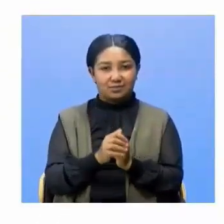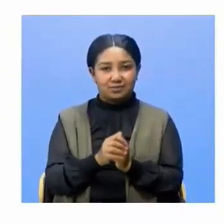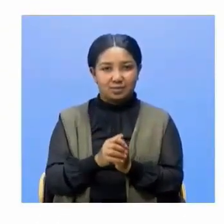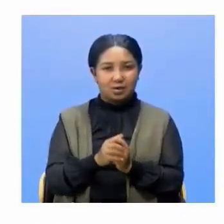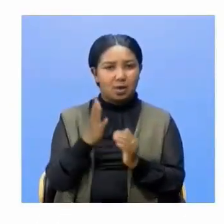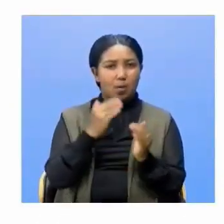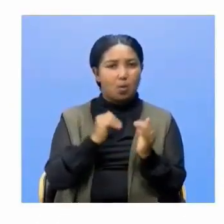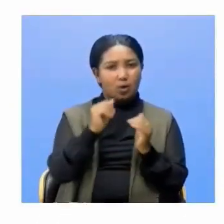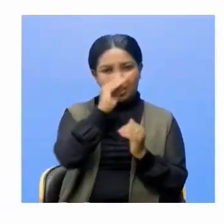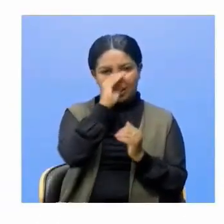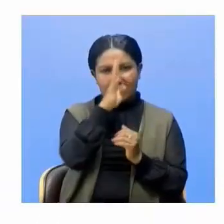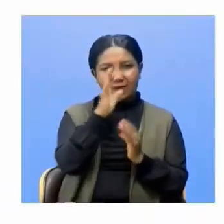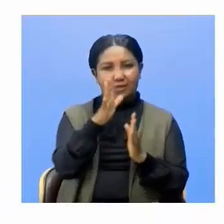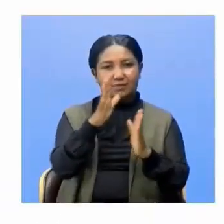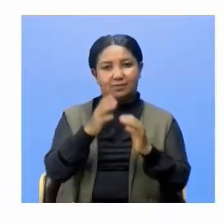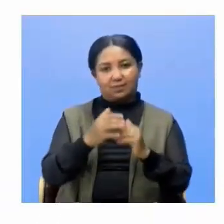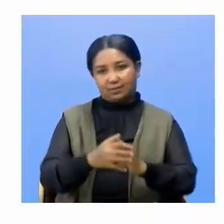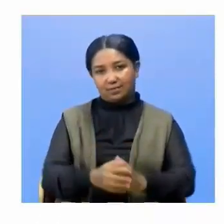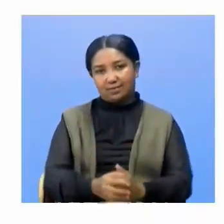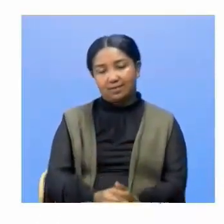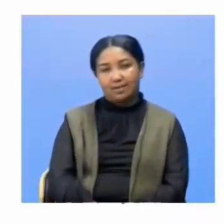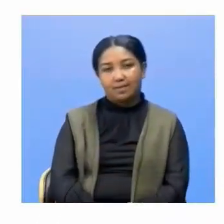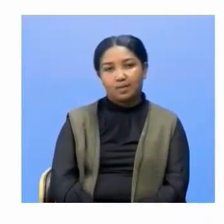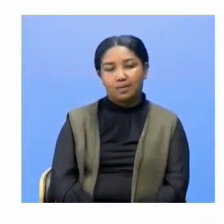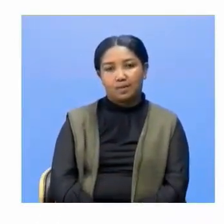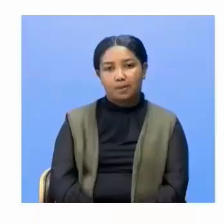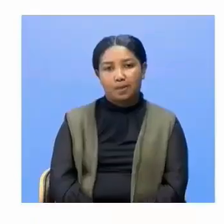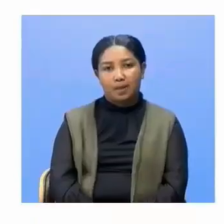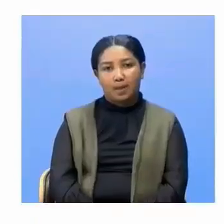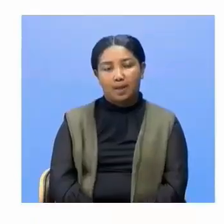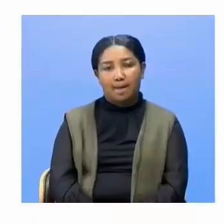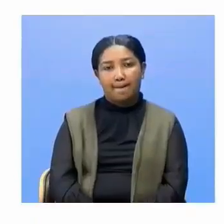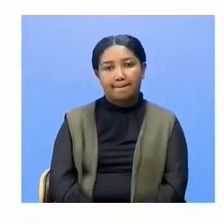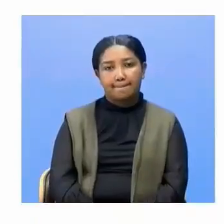More creative.